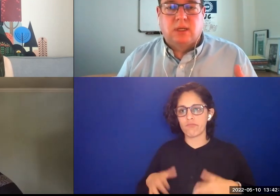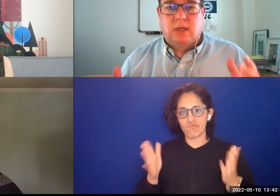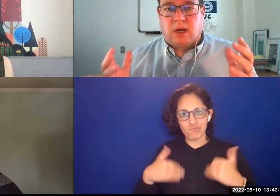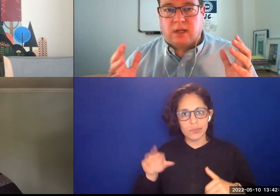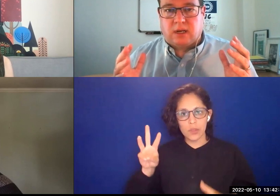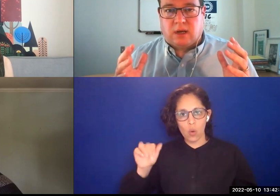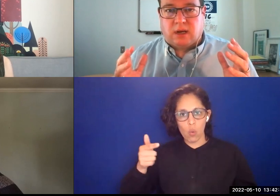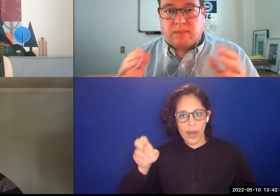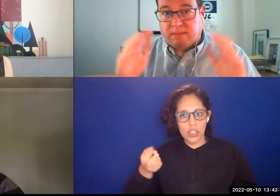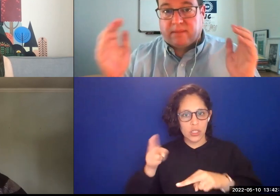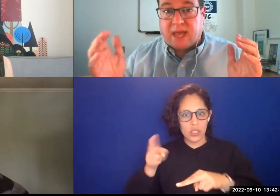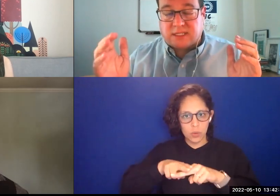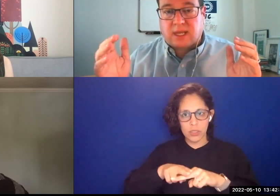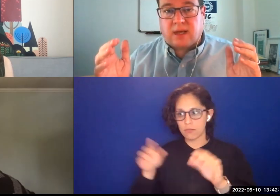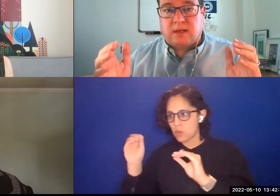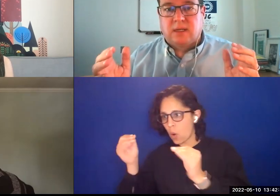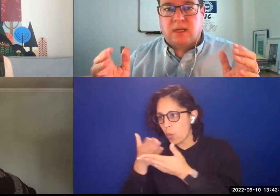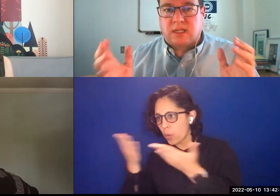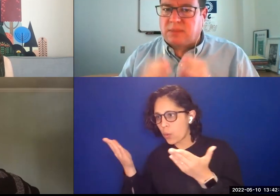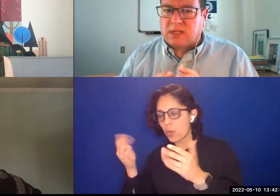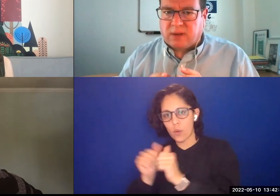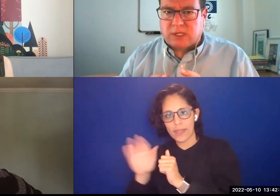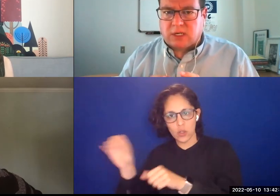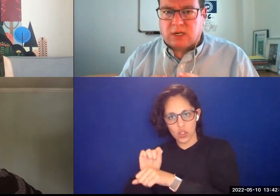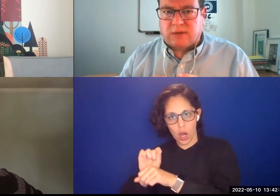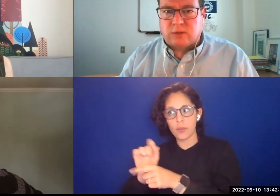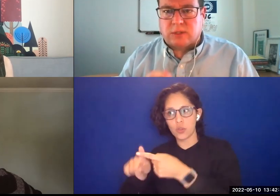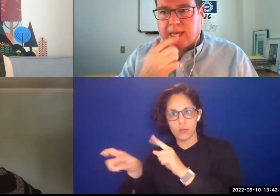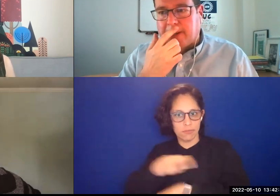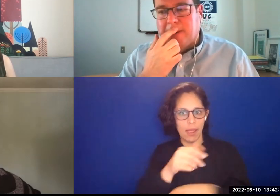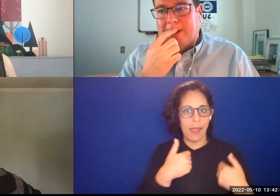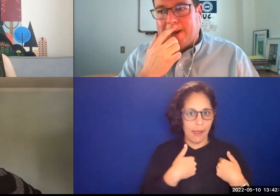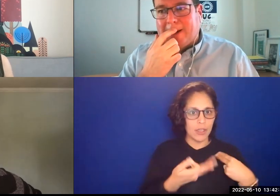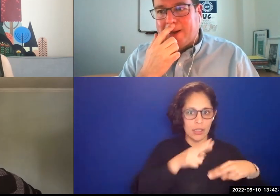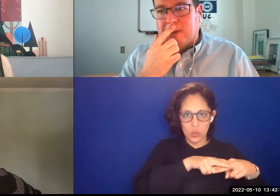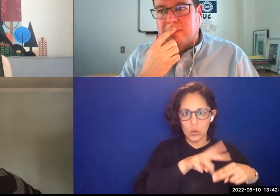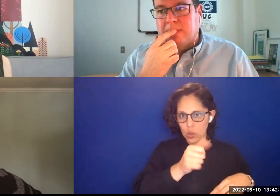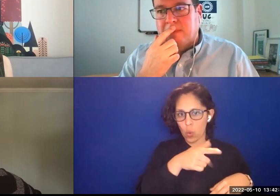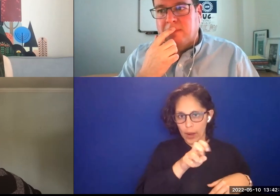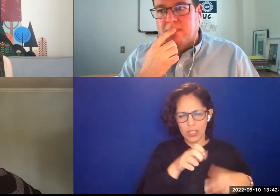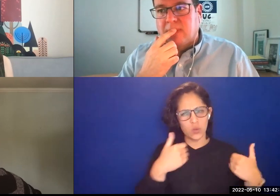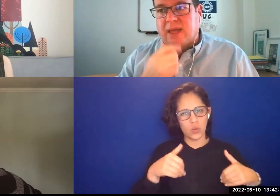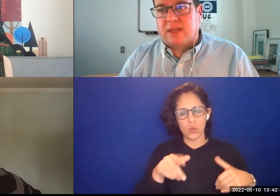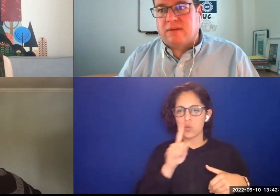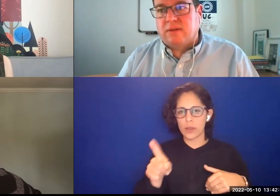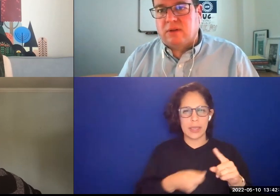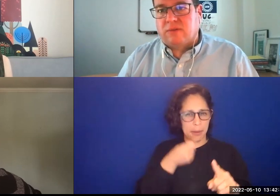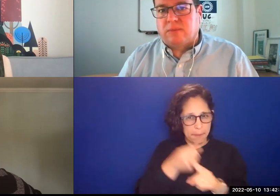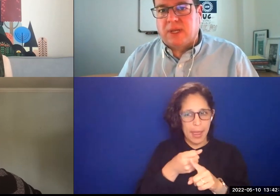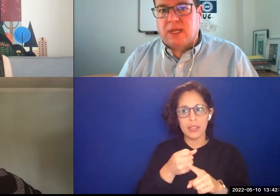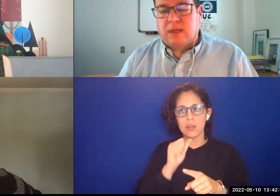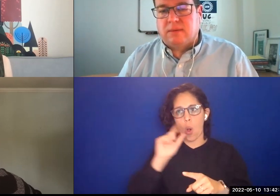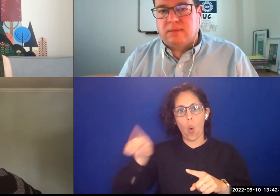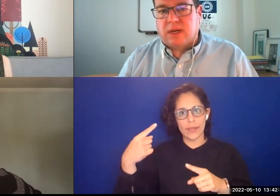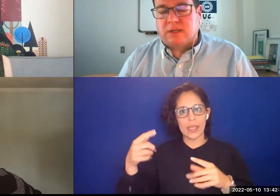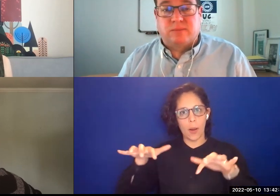transformational on a mass scale, and sometimes very much on an individual scale. I think, you know, for